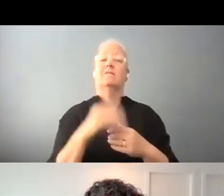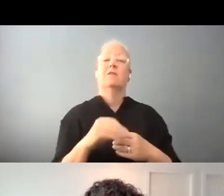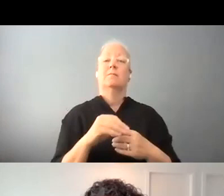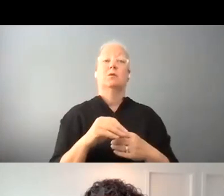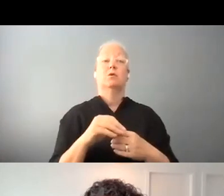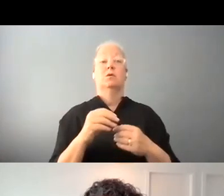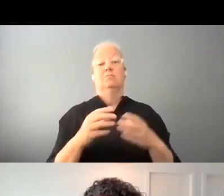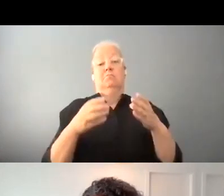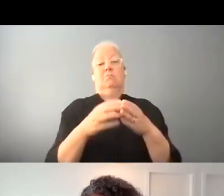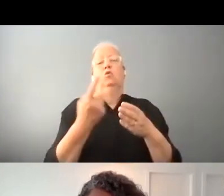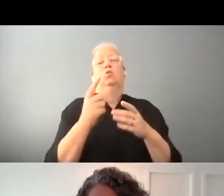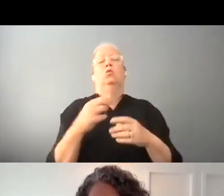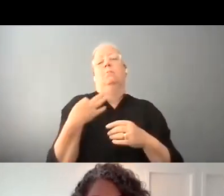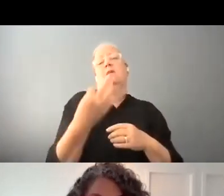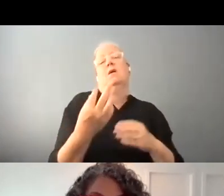course.